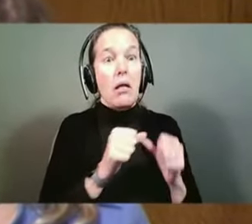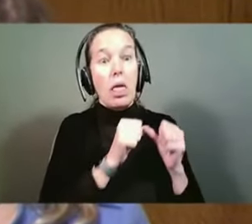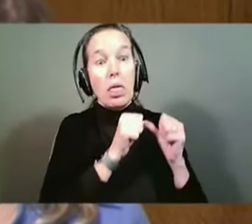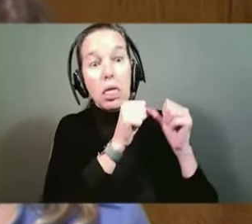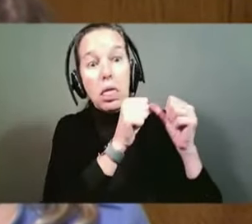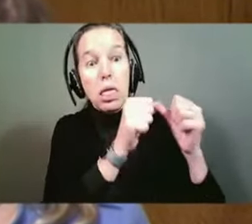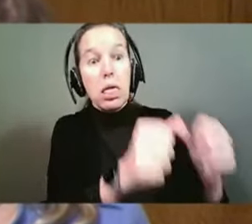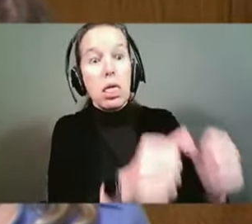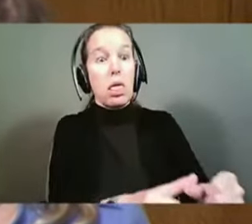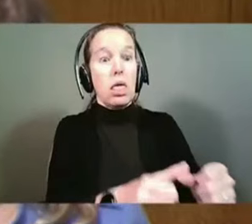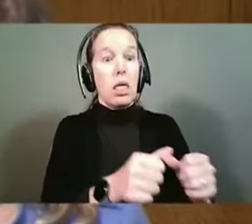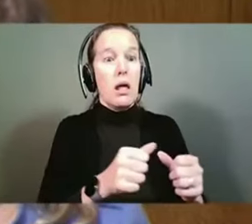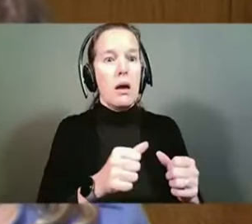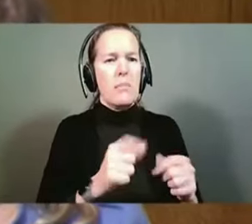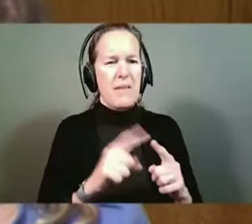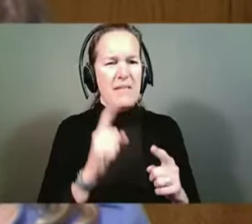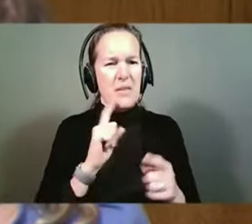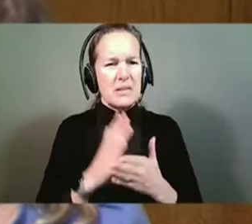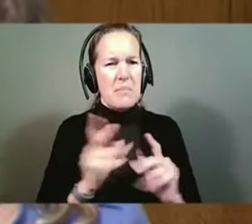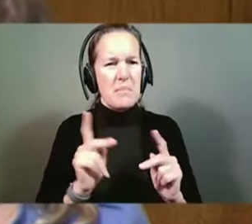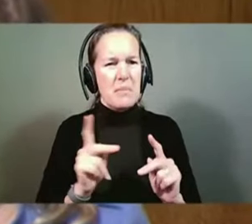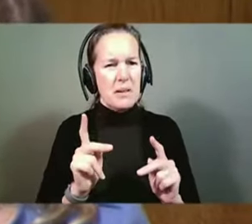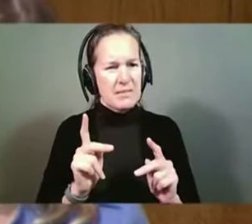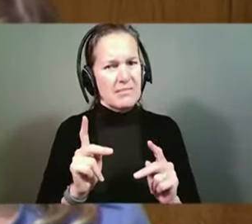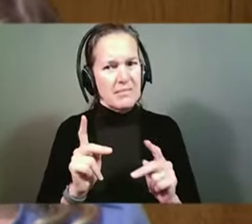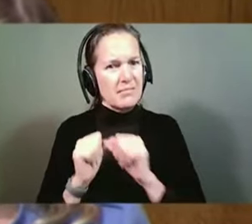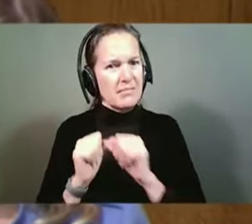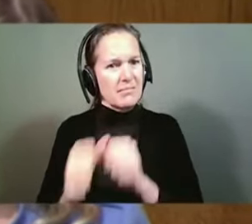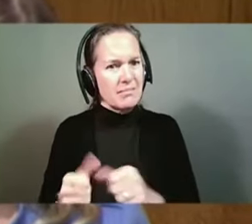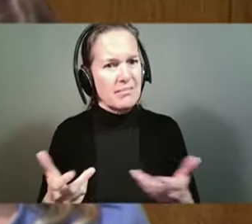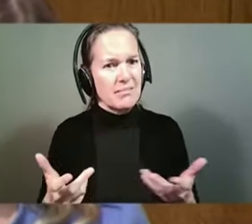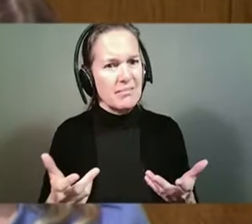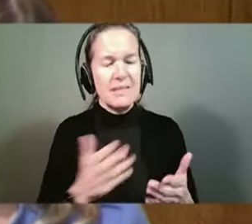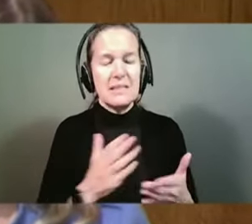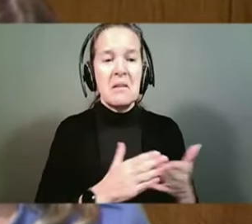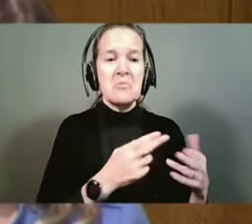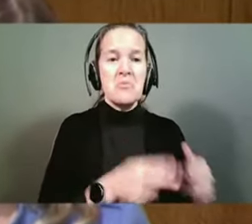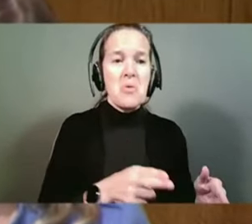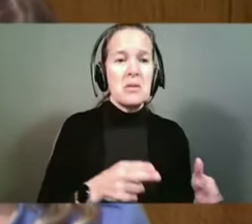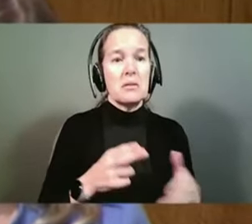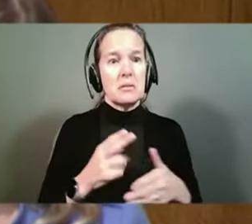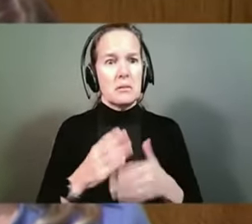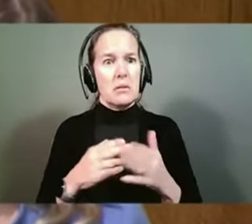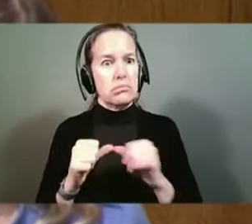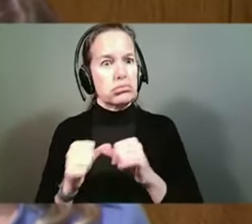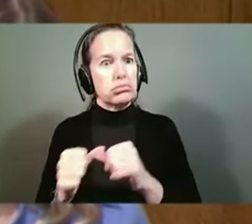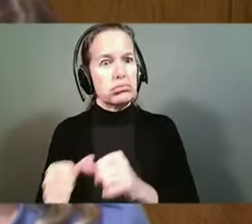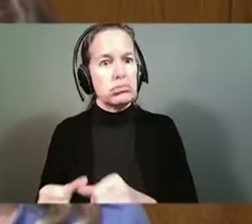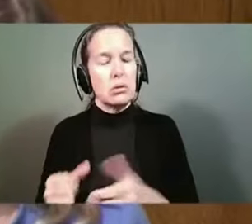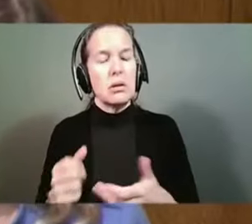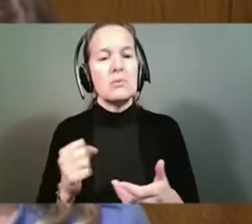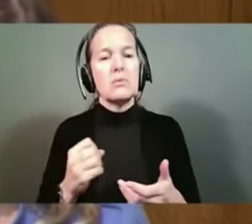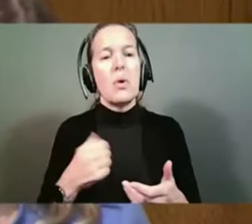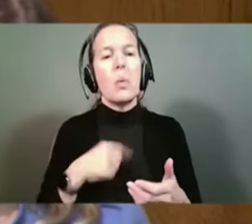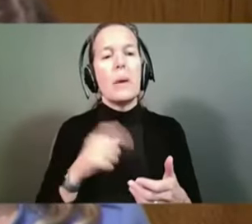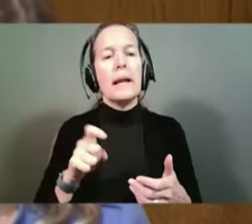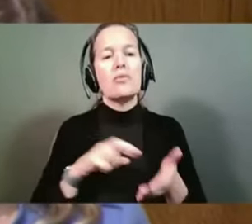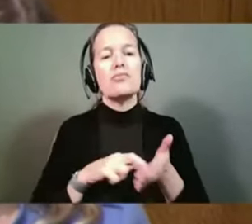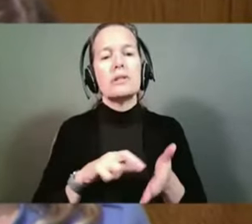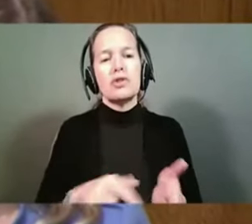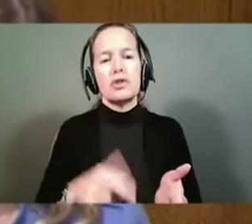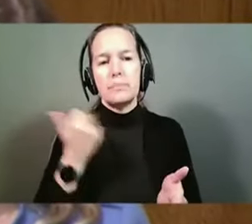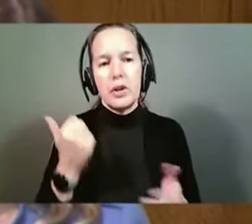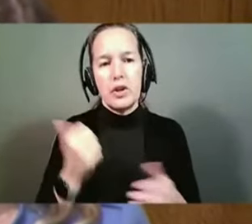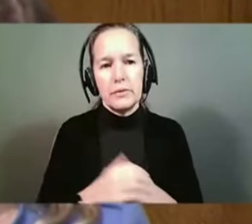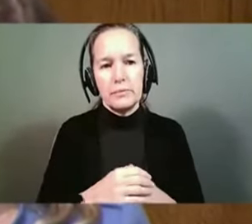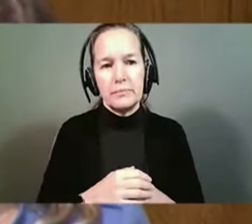is. And again, that is a challenge that we have before us. So let's get the research better. Let's do what we can so that those who have it, somehow